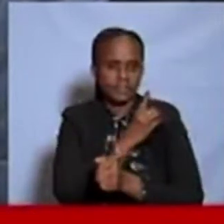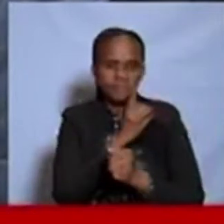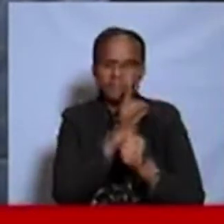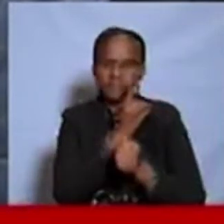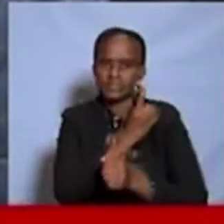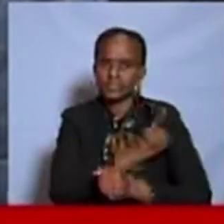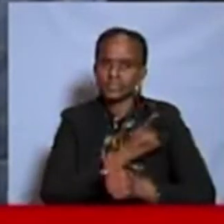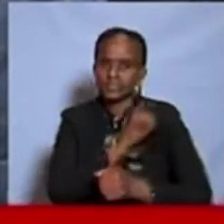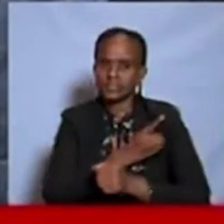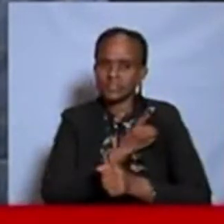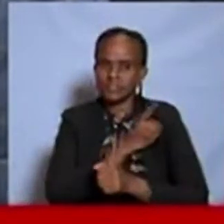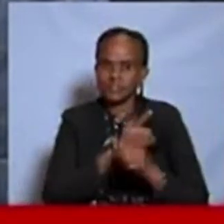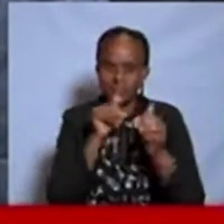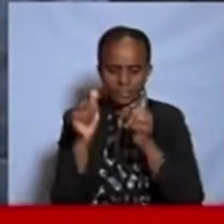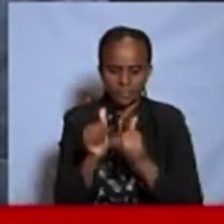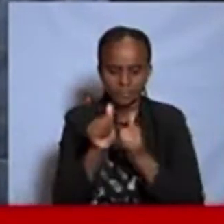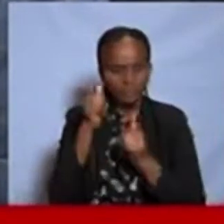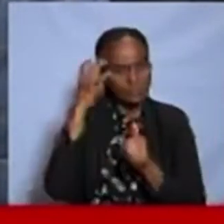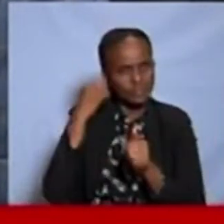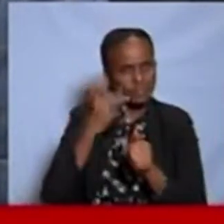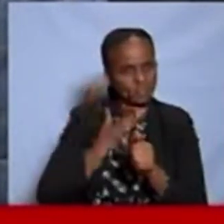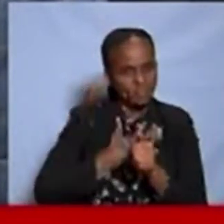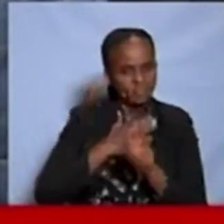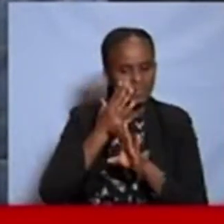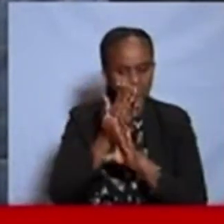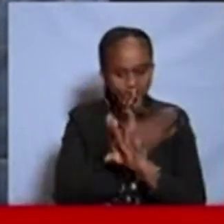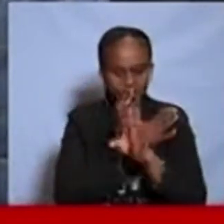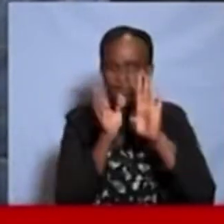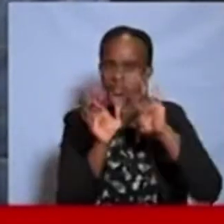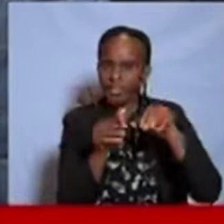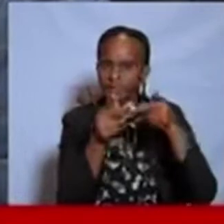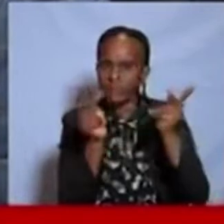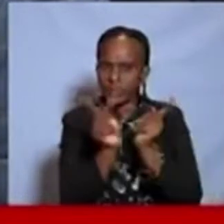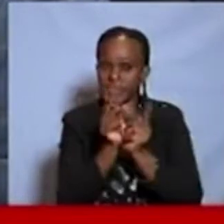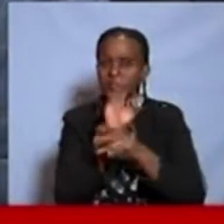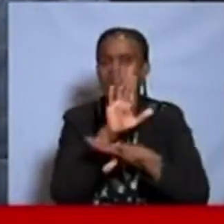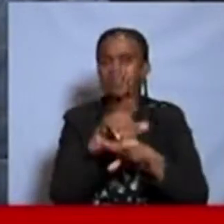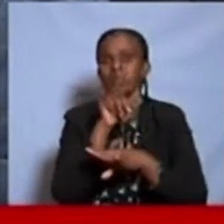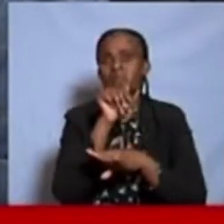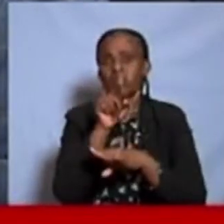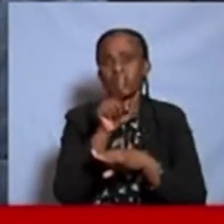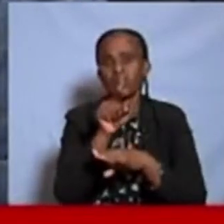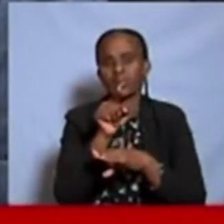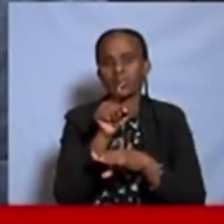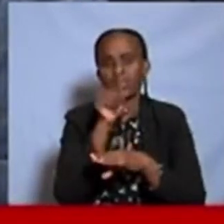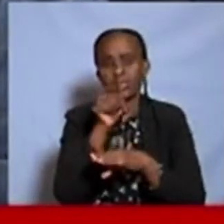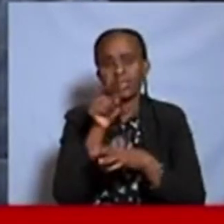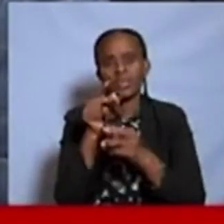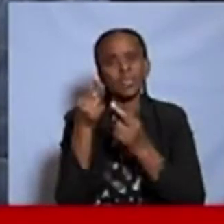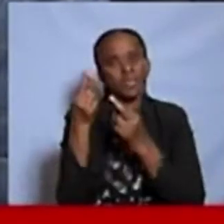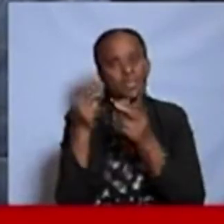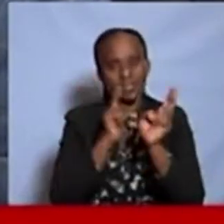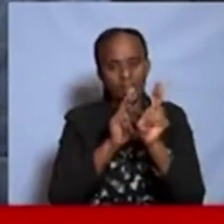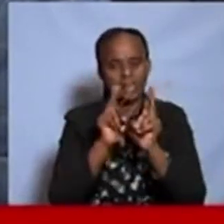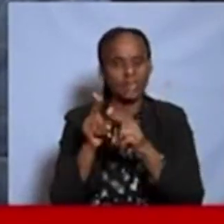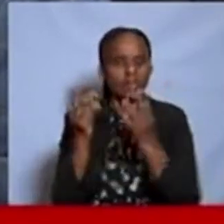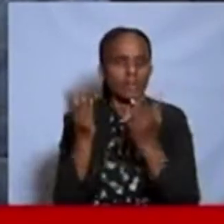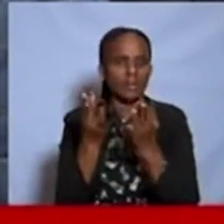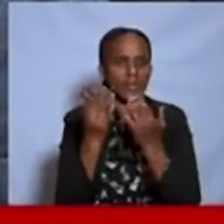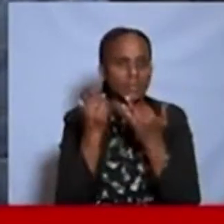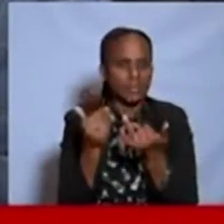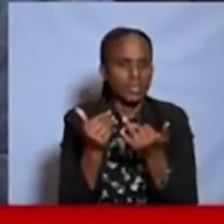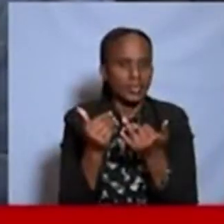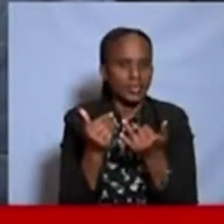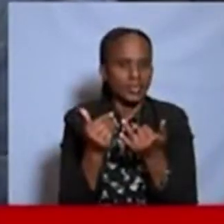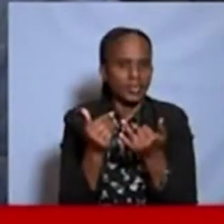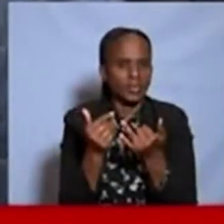office called him before he left station, but he was non-responsive, and therefore he was